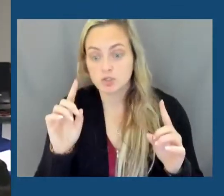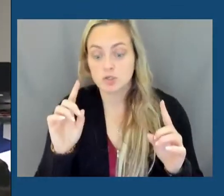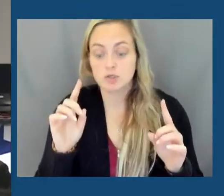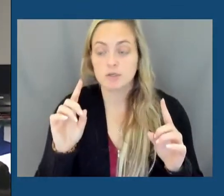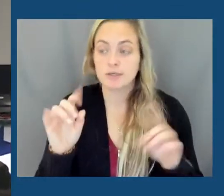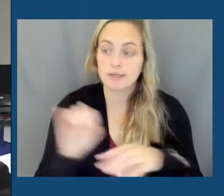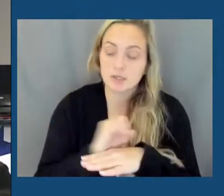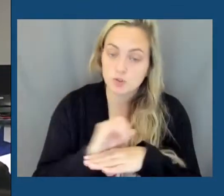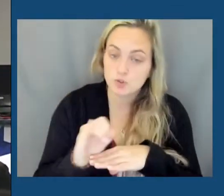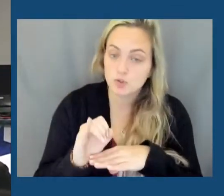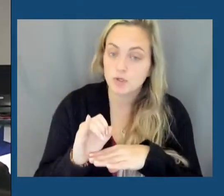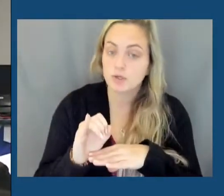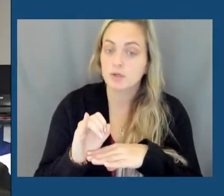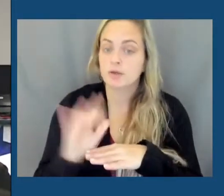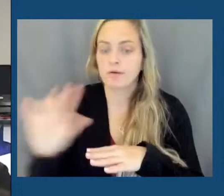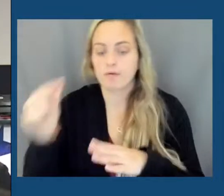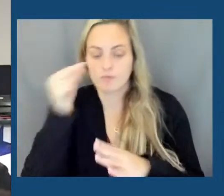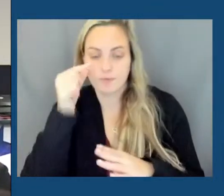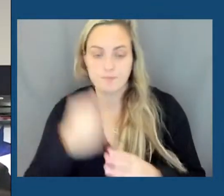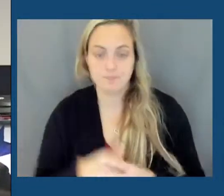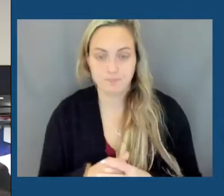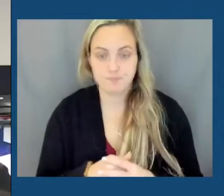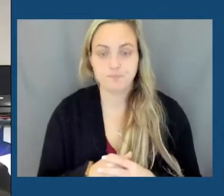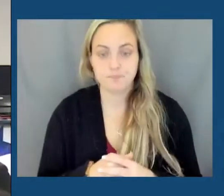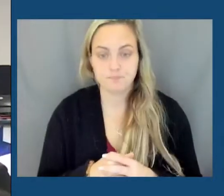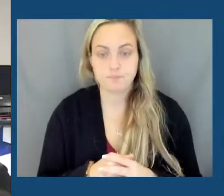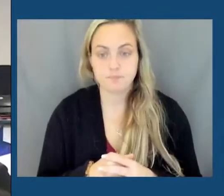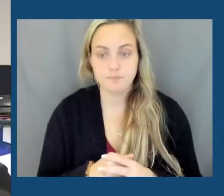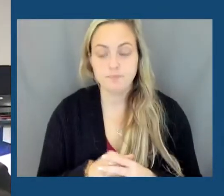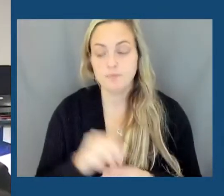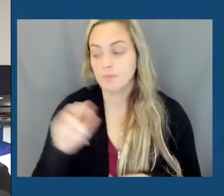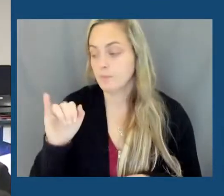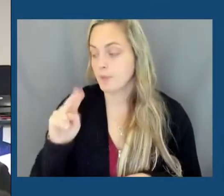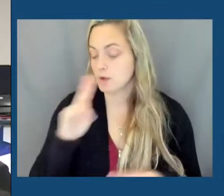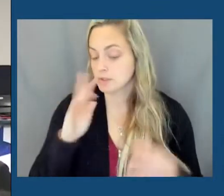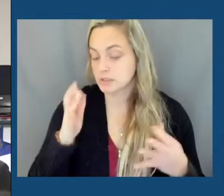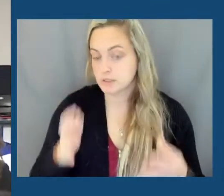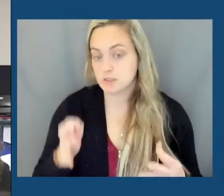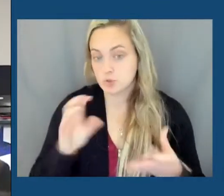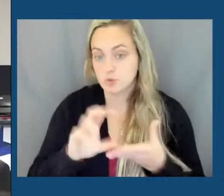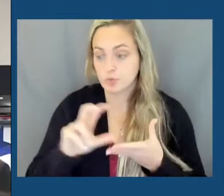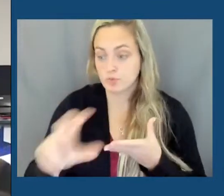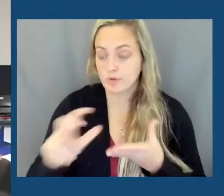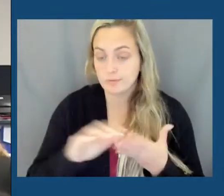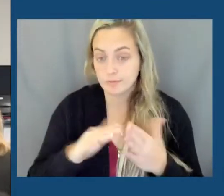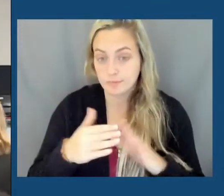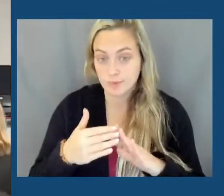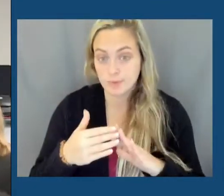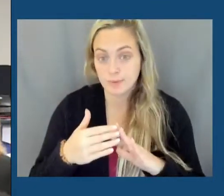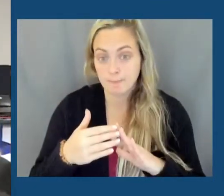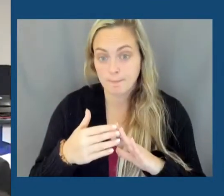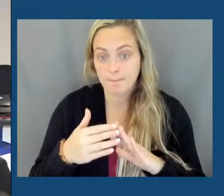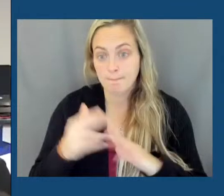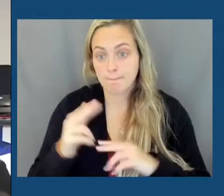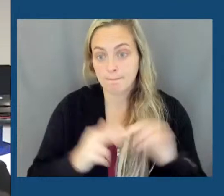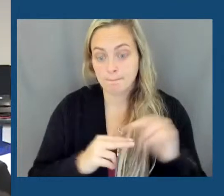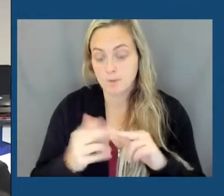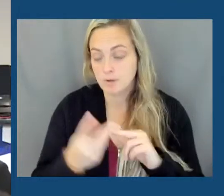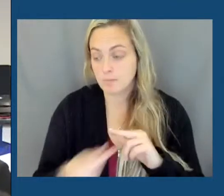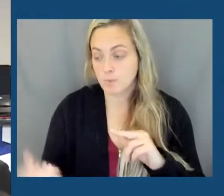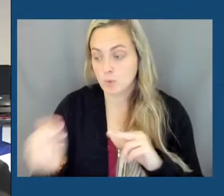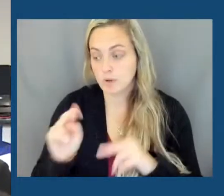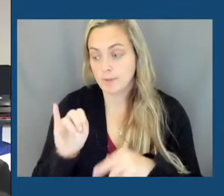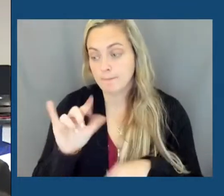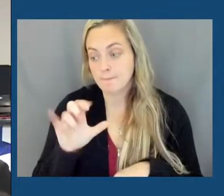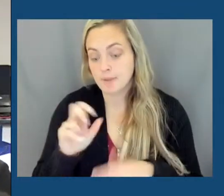industry, and government. Micron's decision to invest in our community, building a multi-billion-dollar